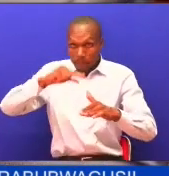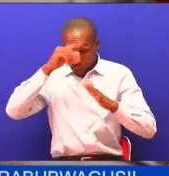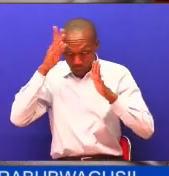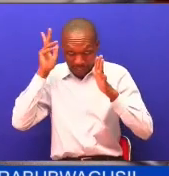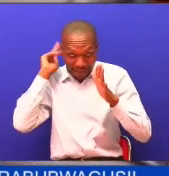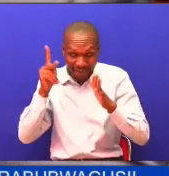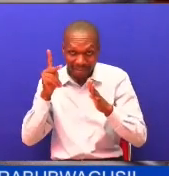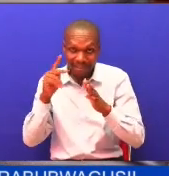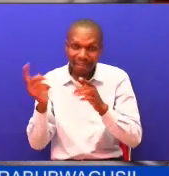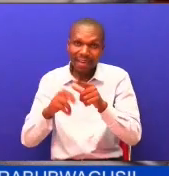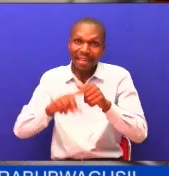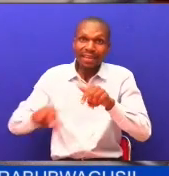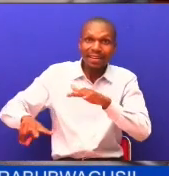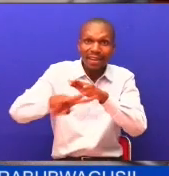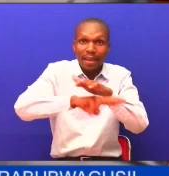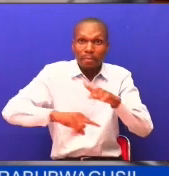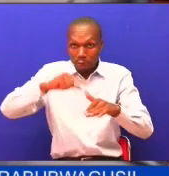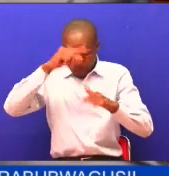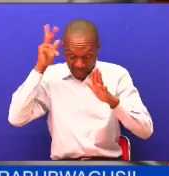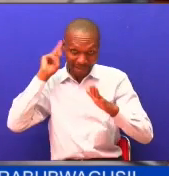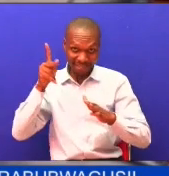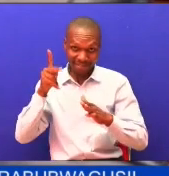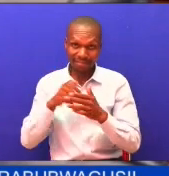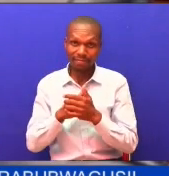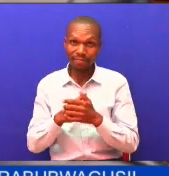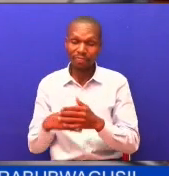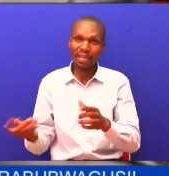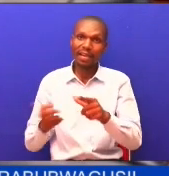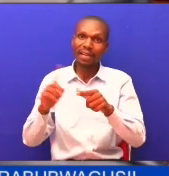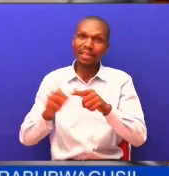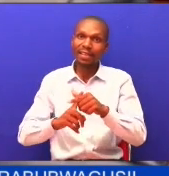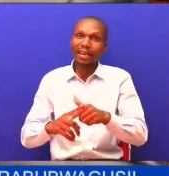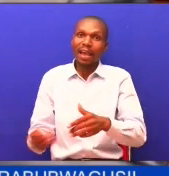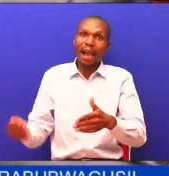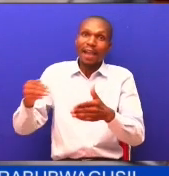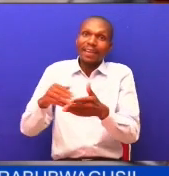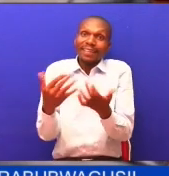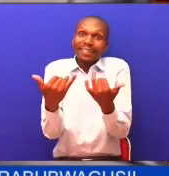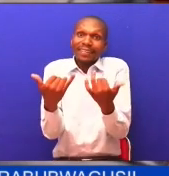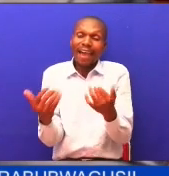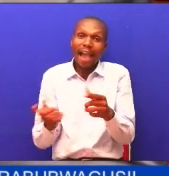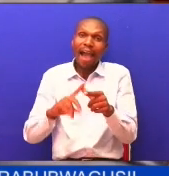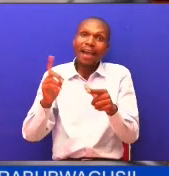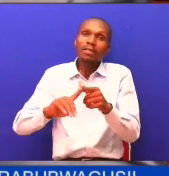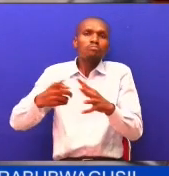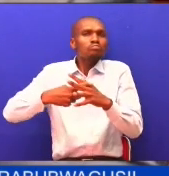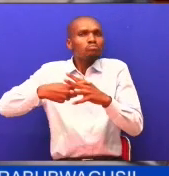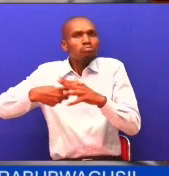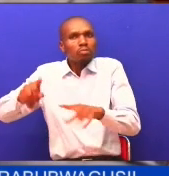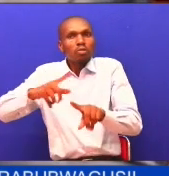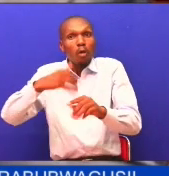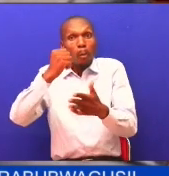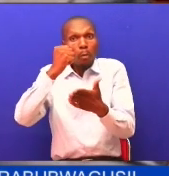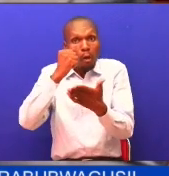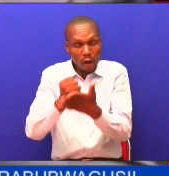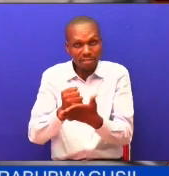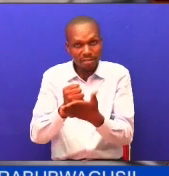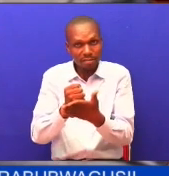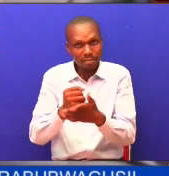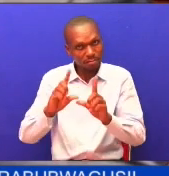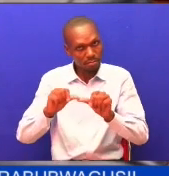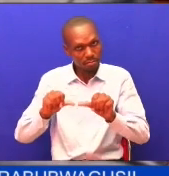Monda, the deputy governor of Kisii County, and the deputy governor therefore ceases to hold office